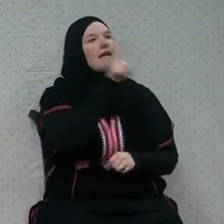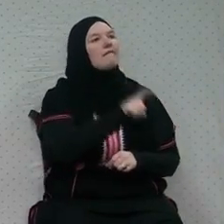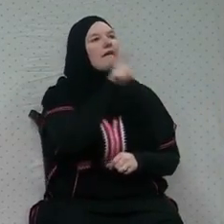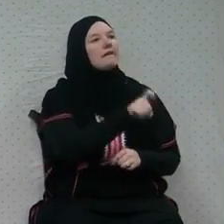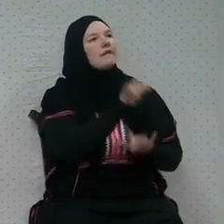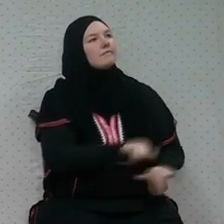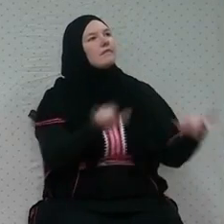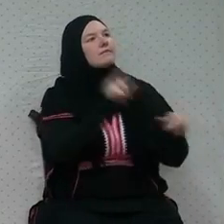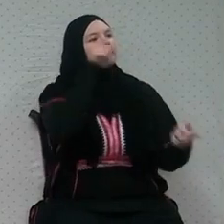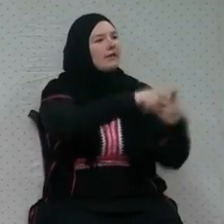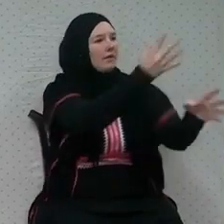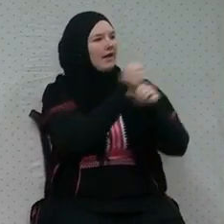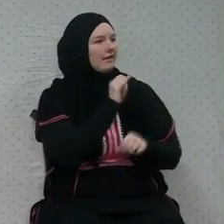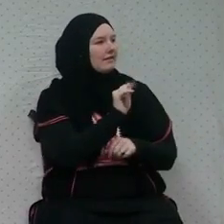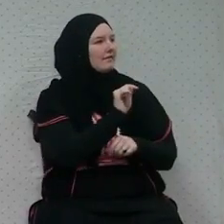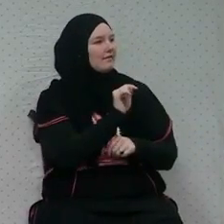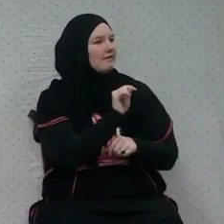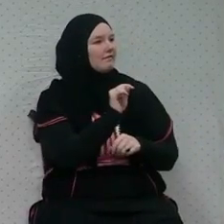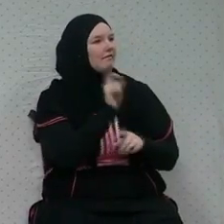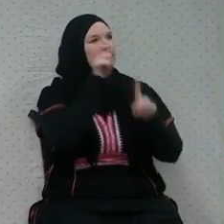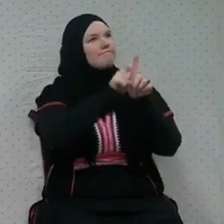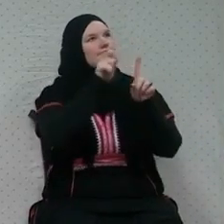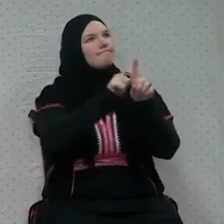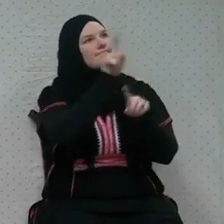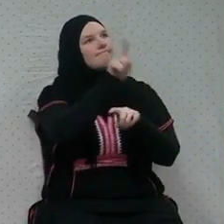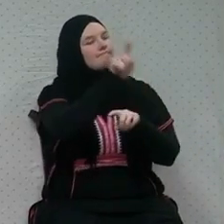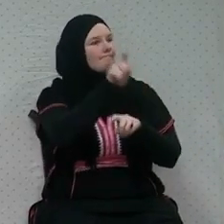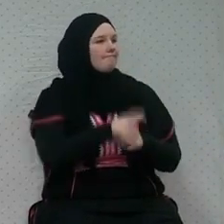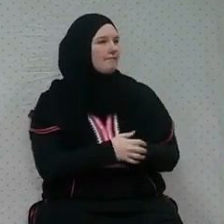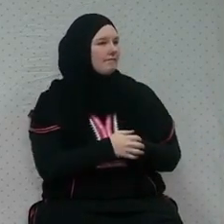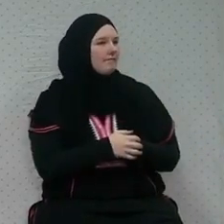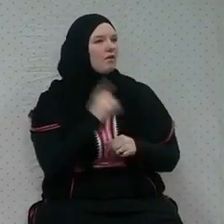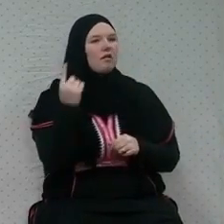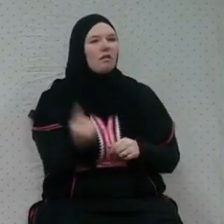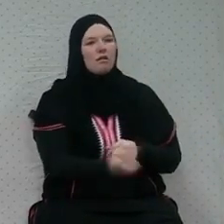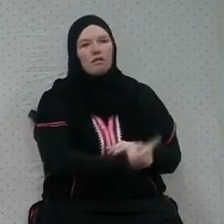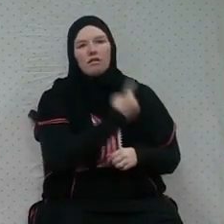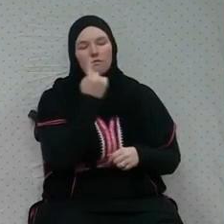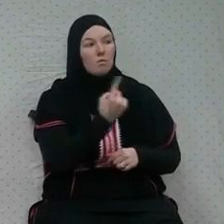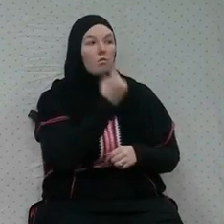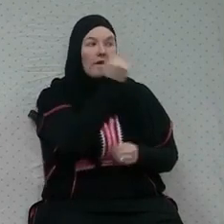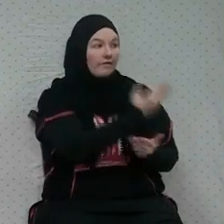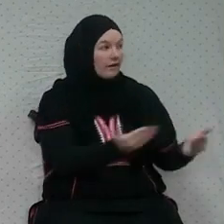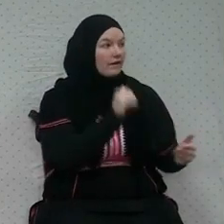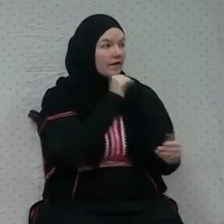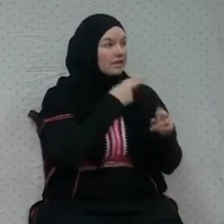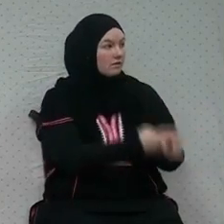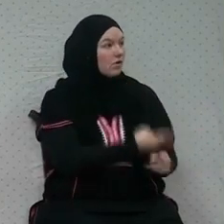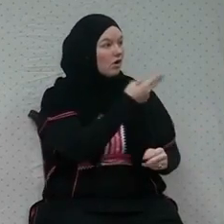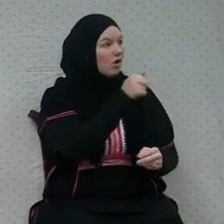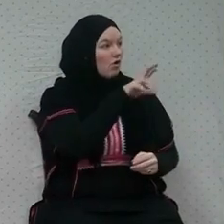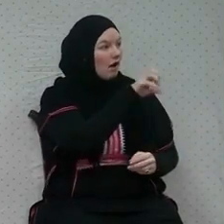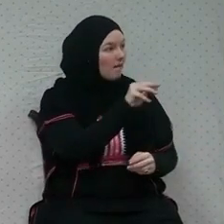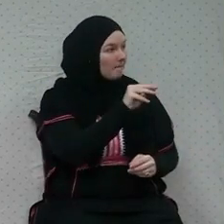Keep asking until you get it. One of the major issues that is obviously haram by